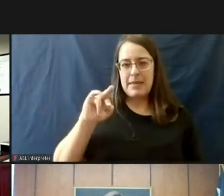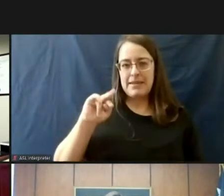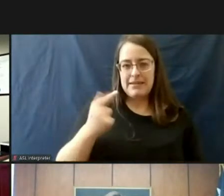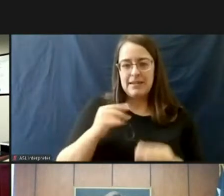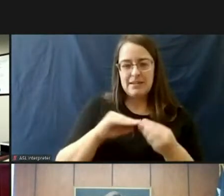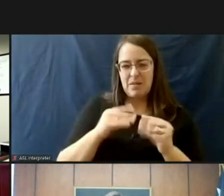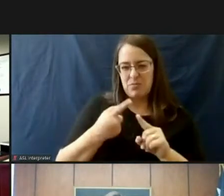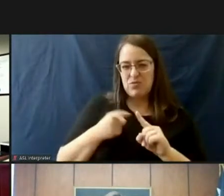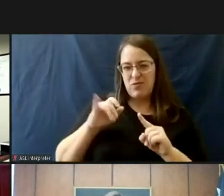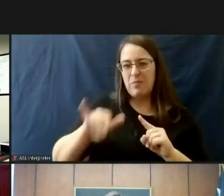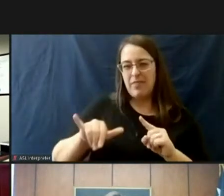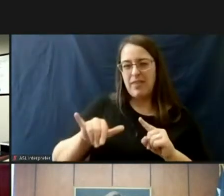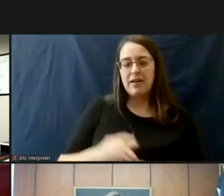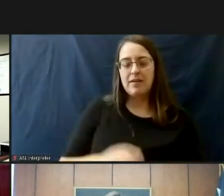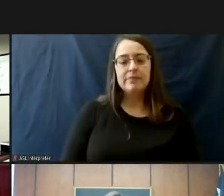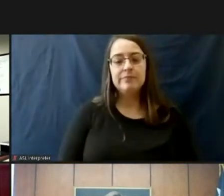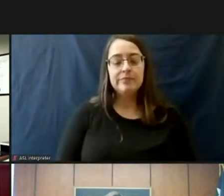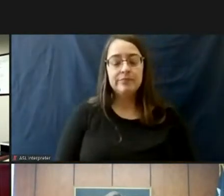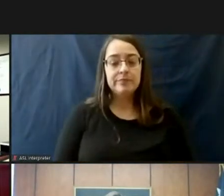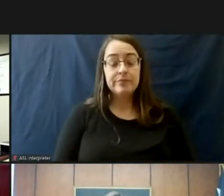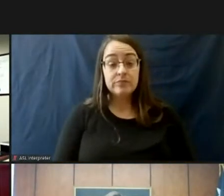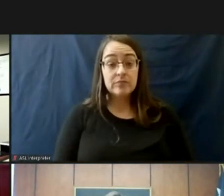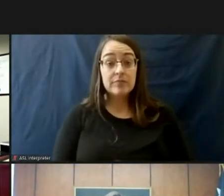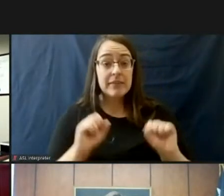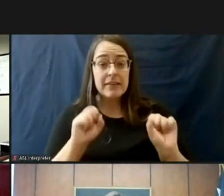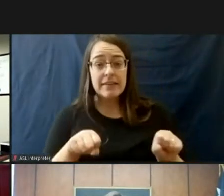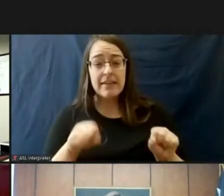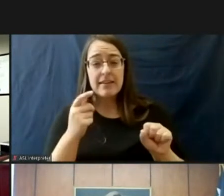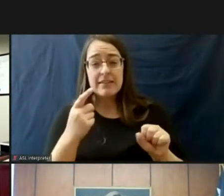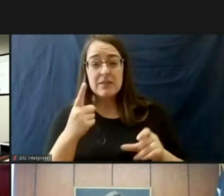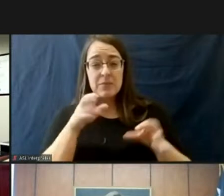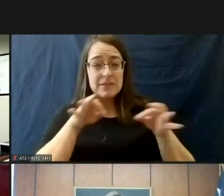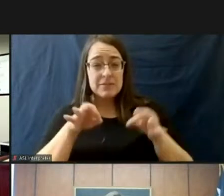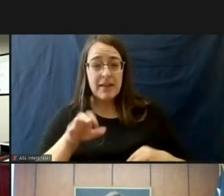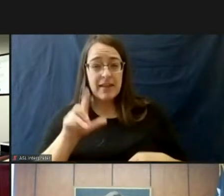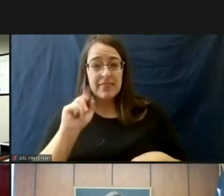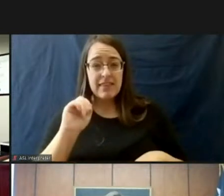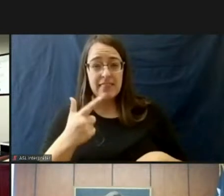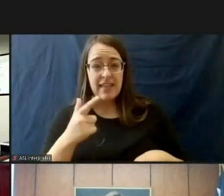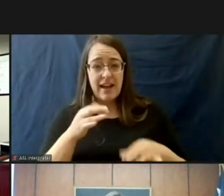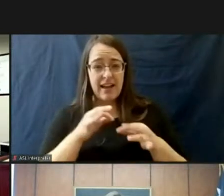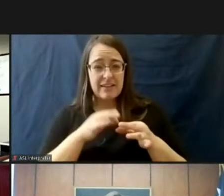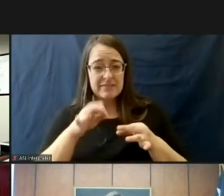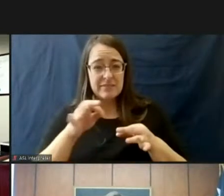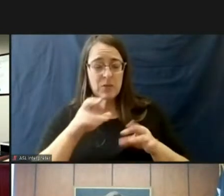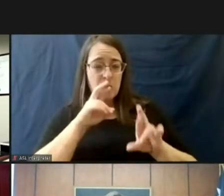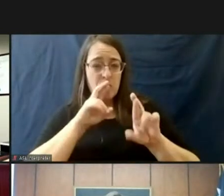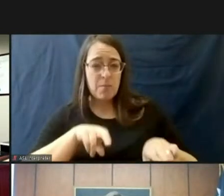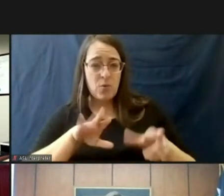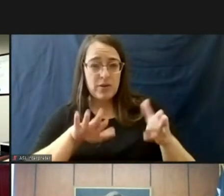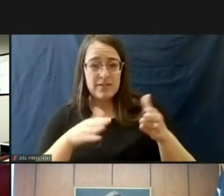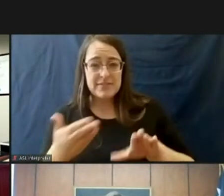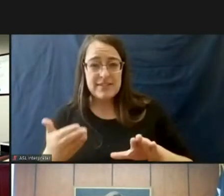And can somebody explain the lag in the reports of deaths? What caused this?